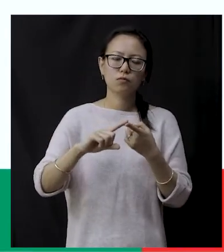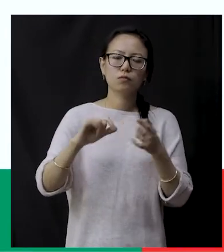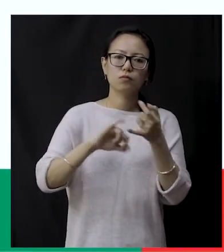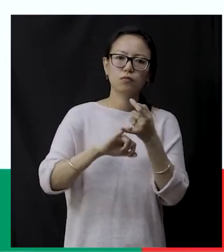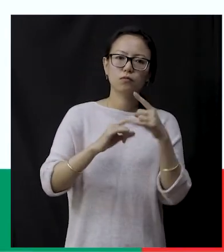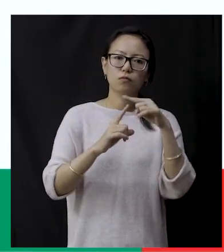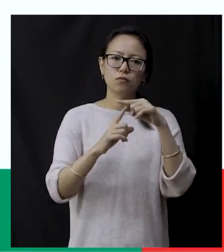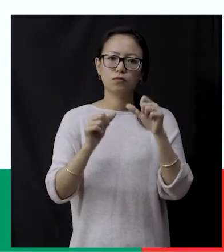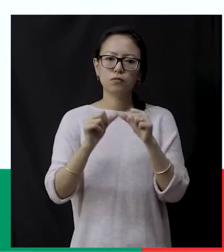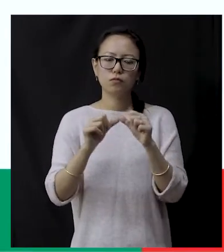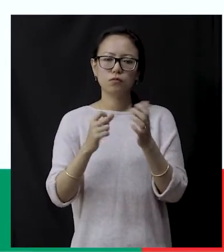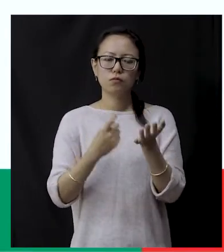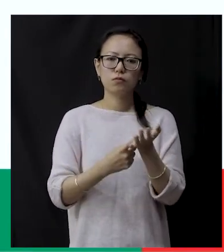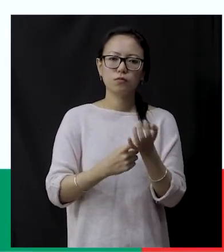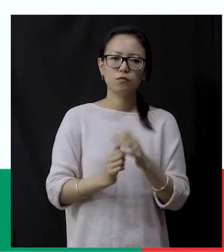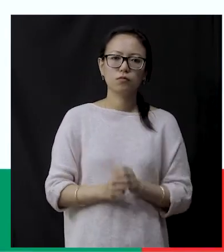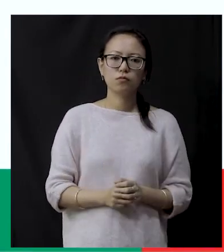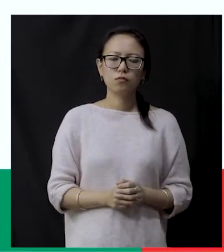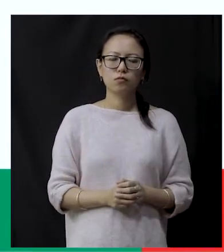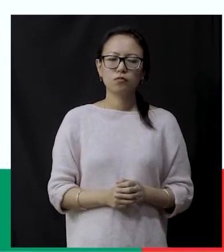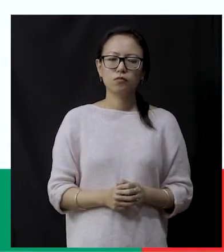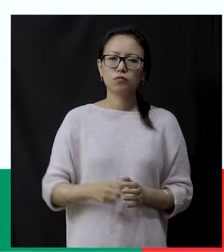sun and the star.